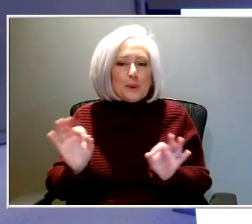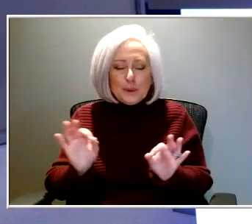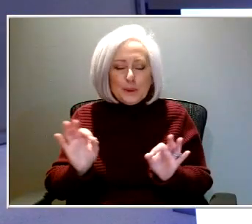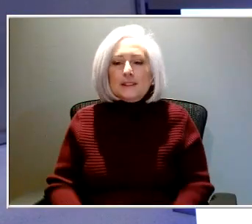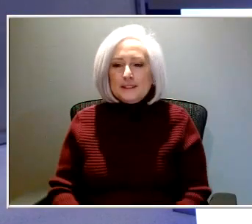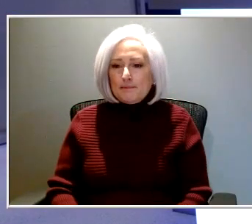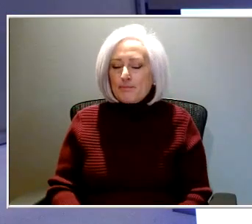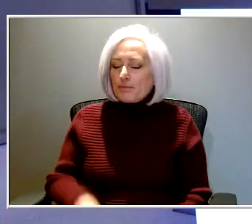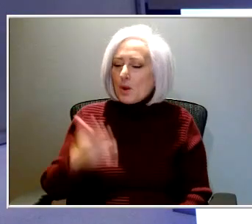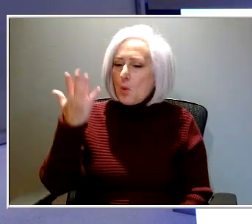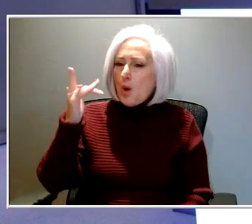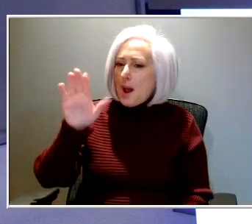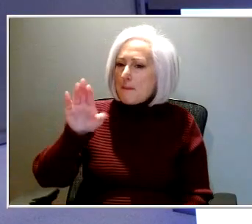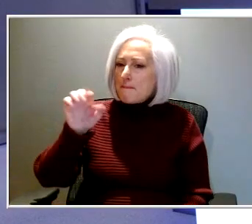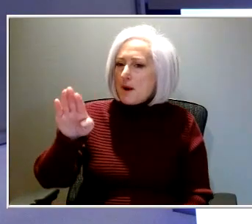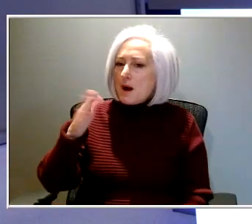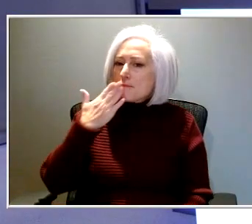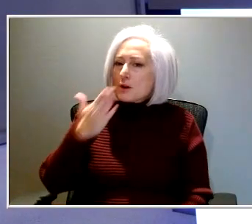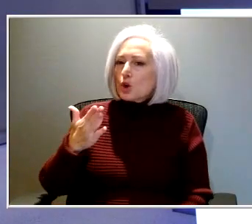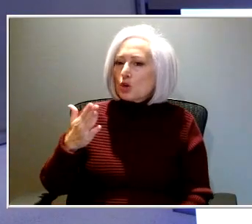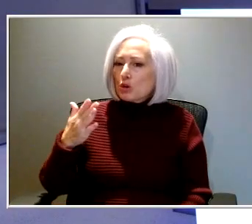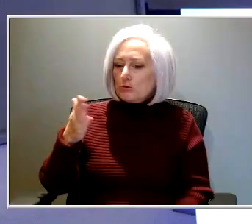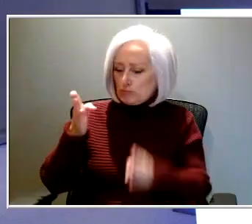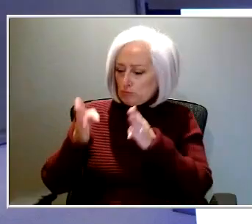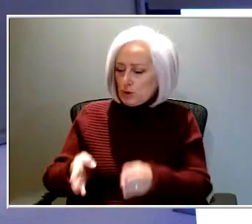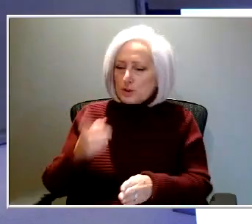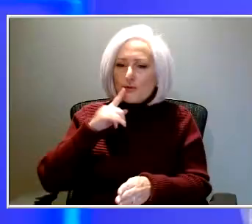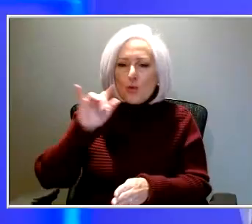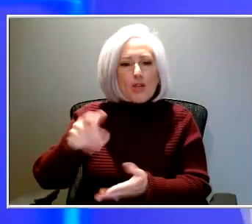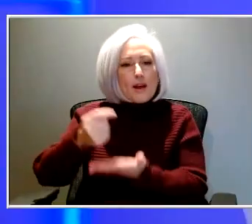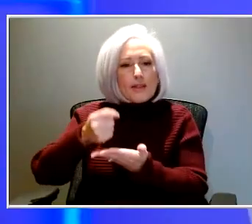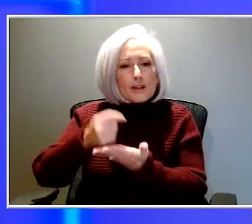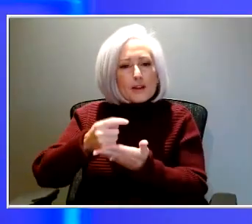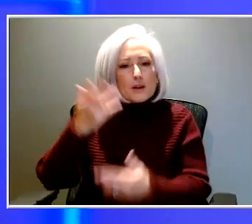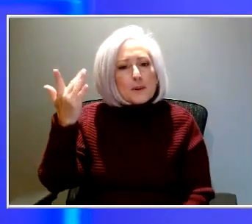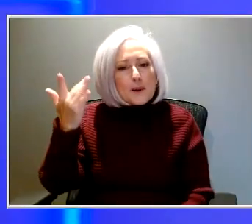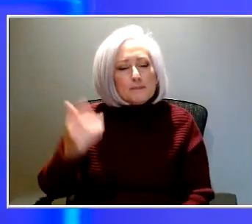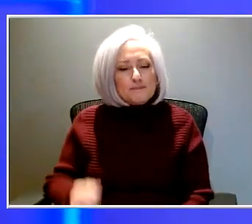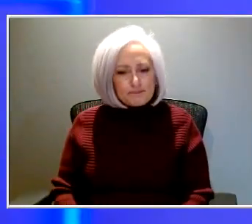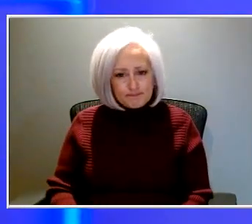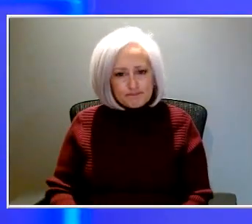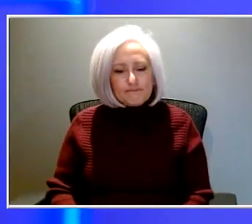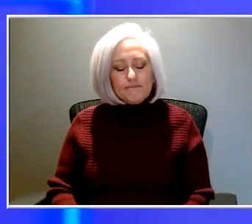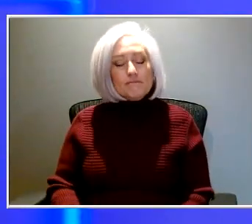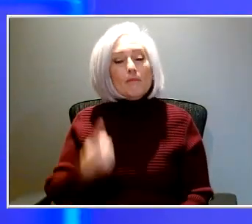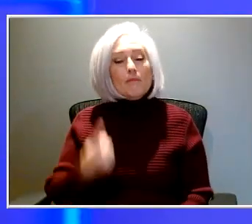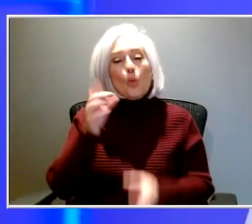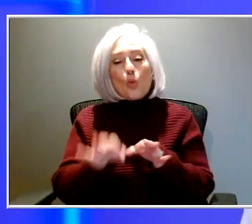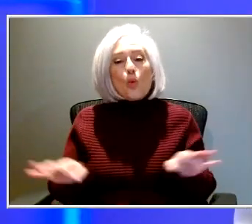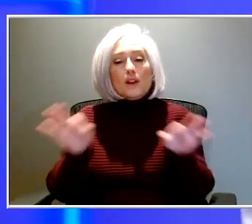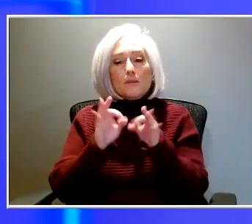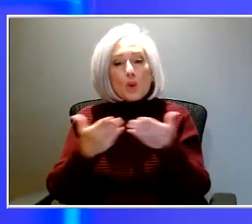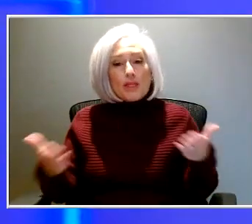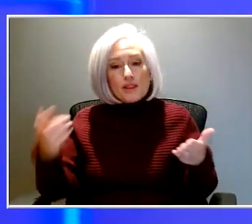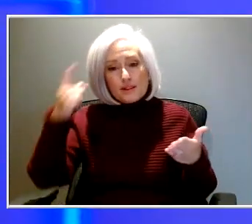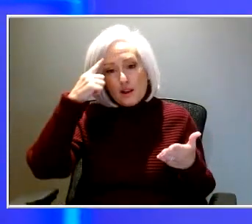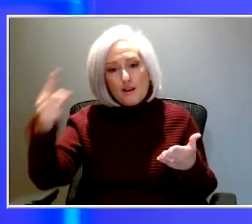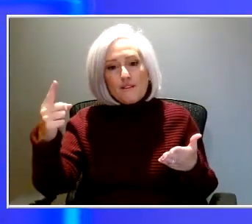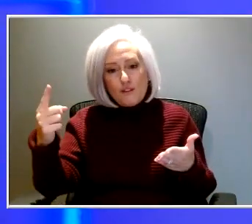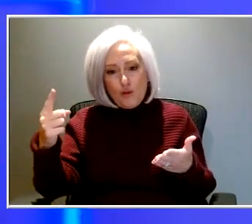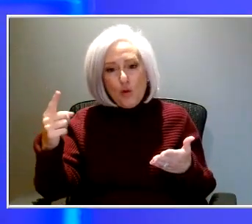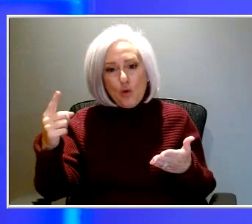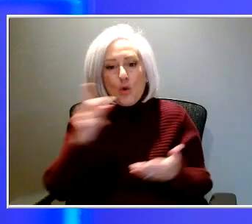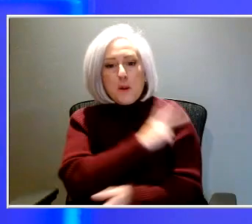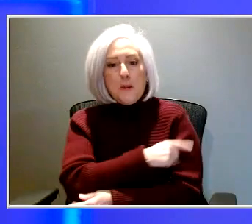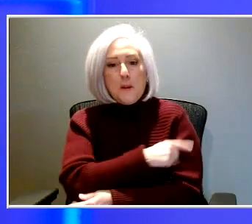candidate for brachytherapy? Yeah, one of the really important aspects of brachytherapy that I mentioned is that it's really the